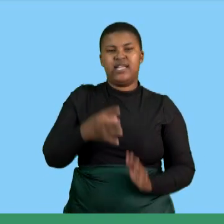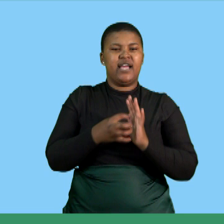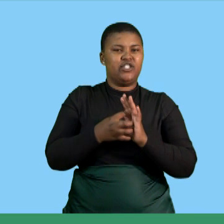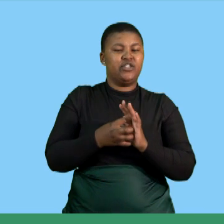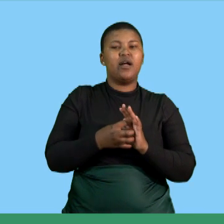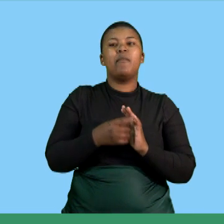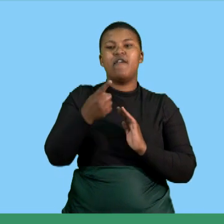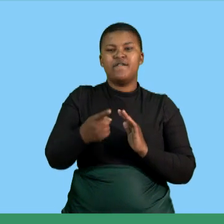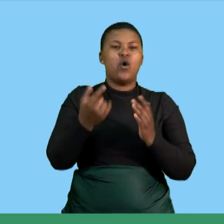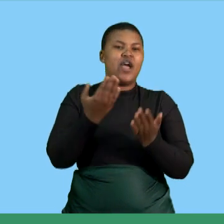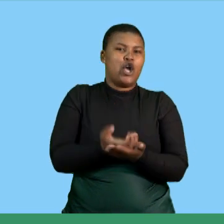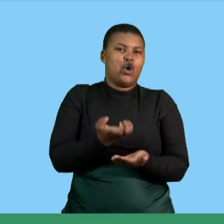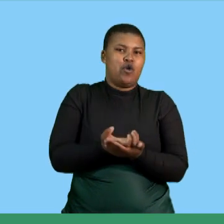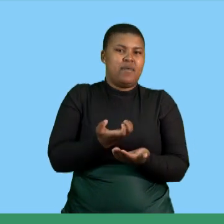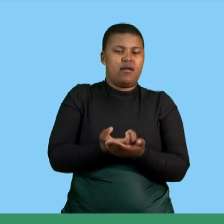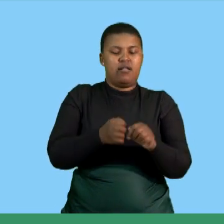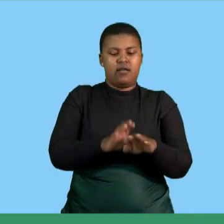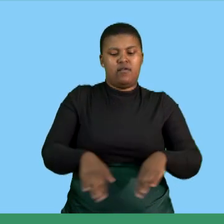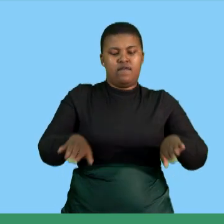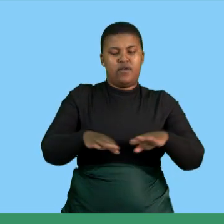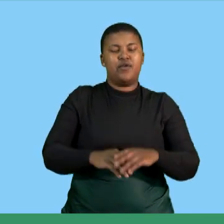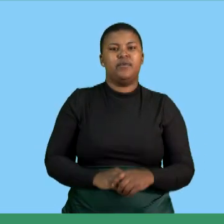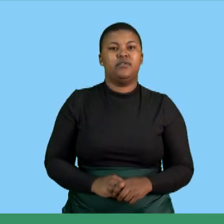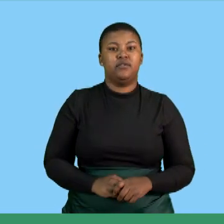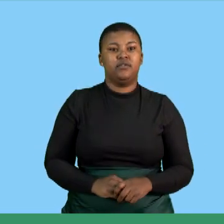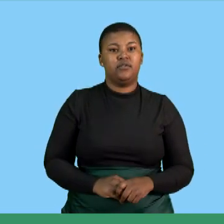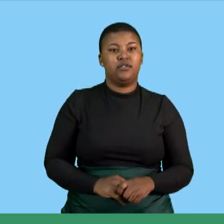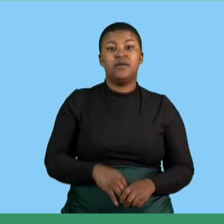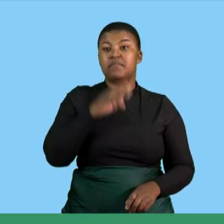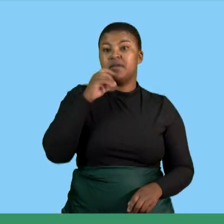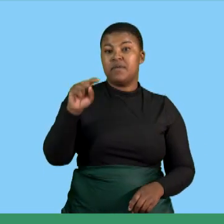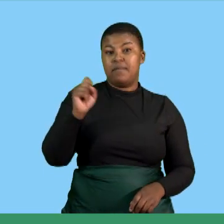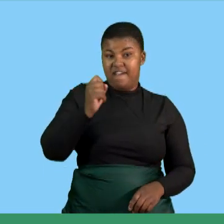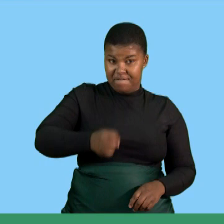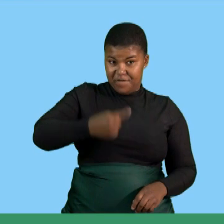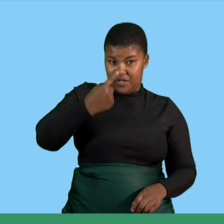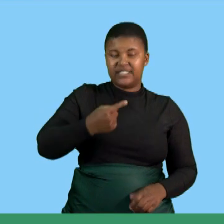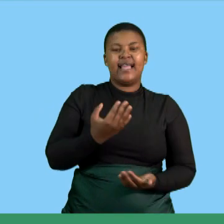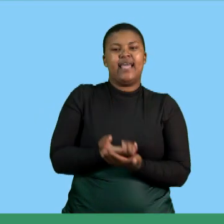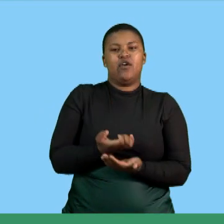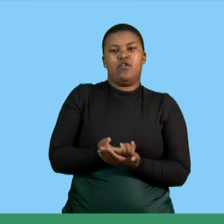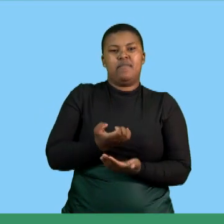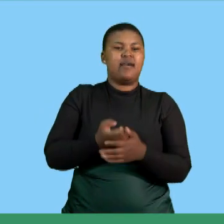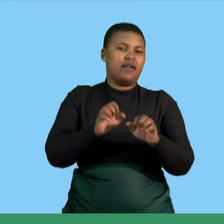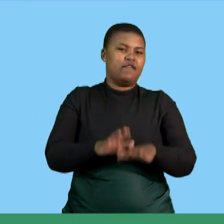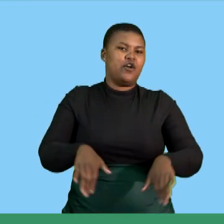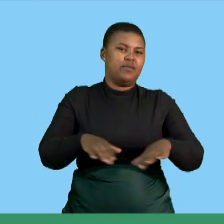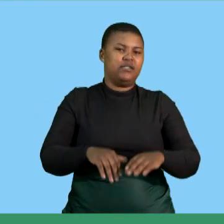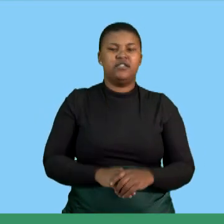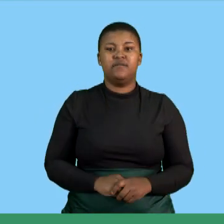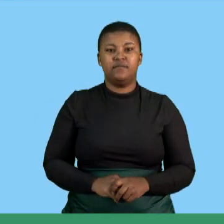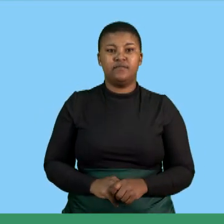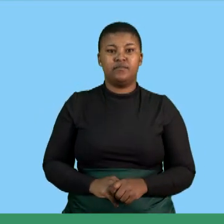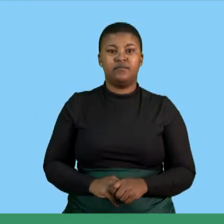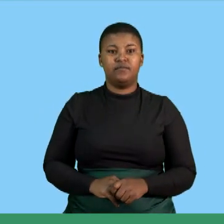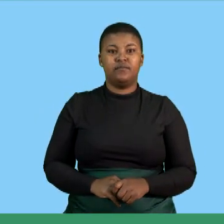example of our economical environment. So our first component will then be our economic